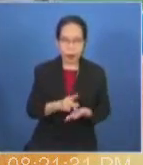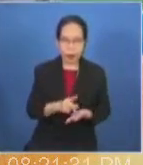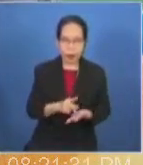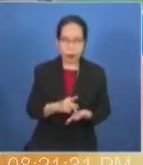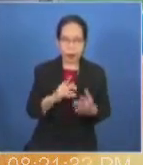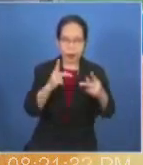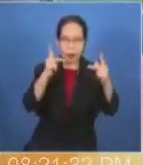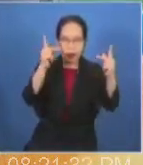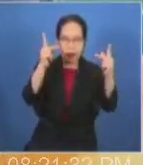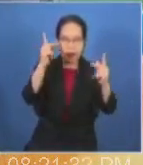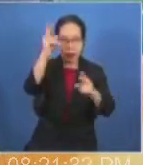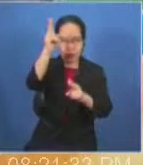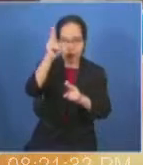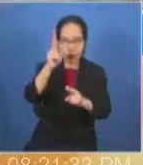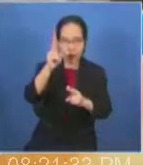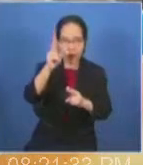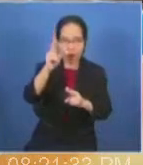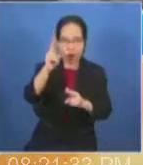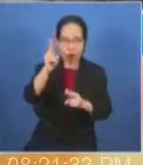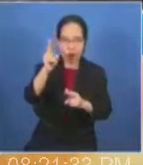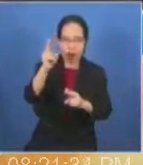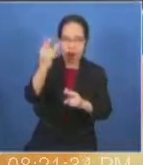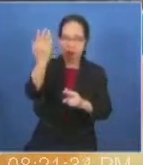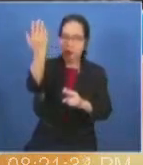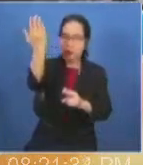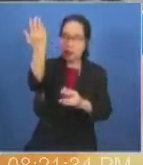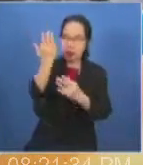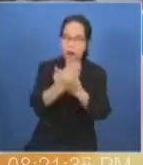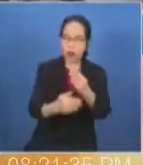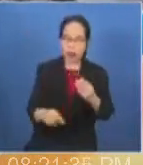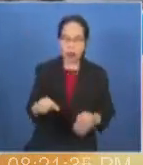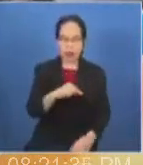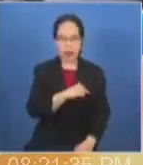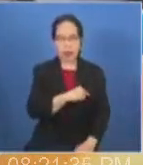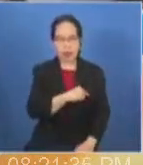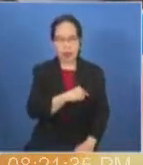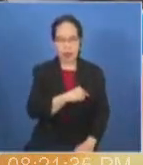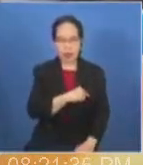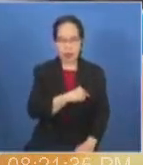of proclaiming the honor of the one who called us.